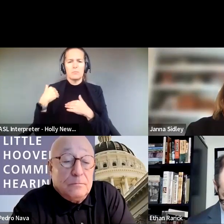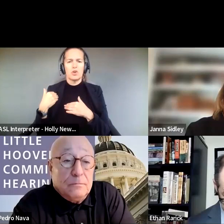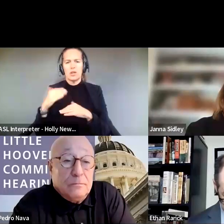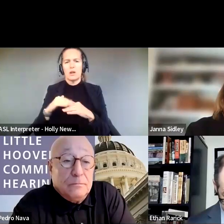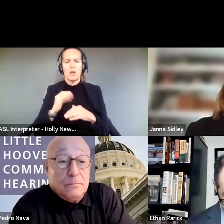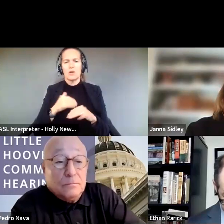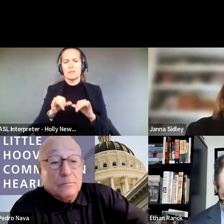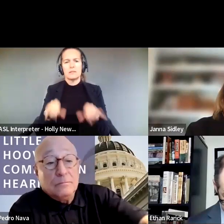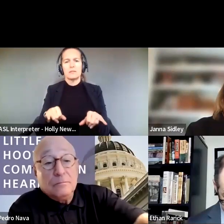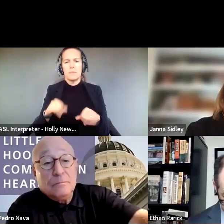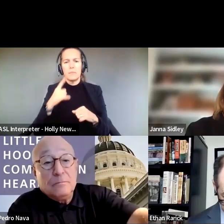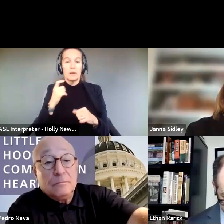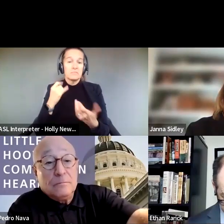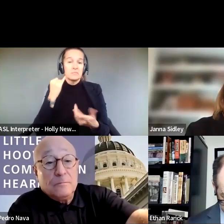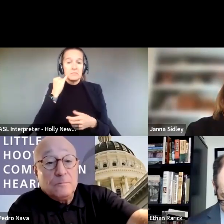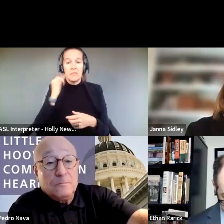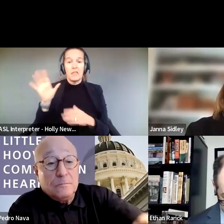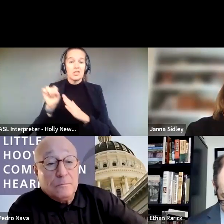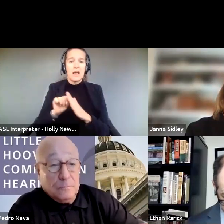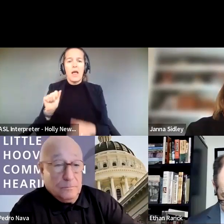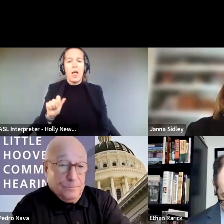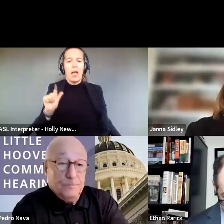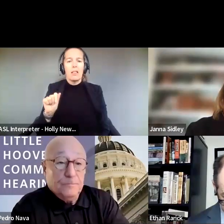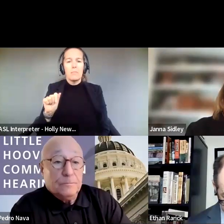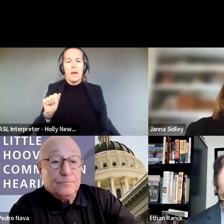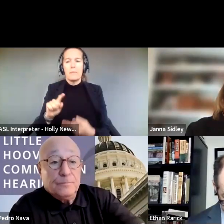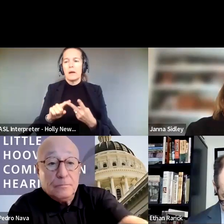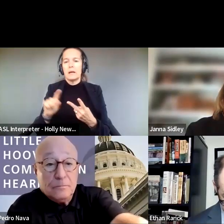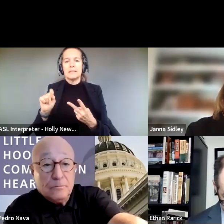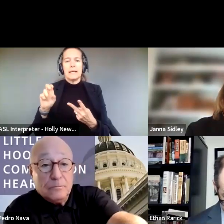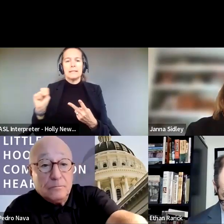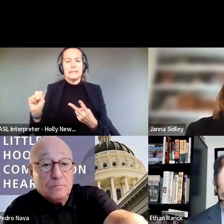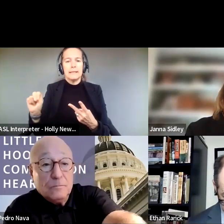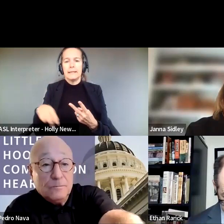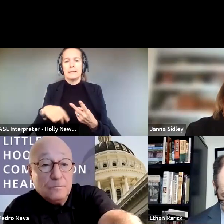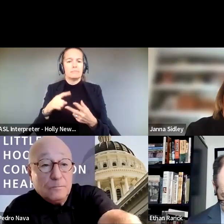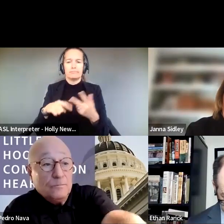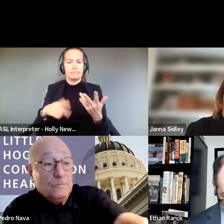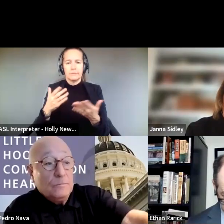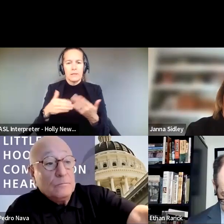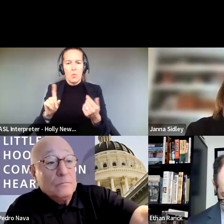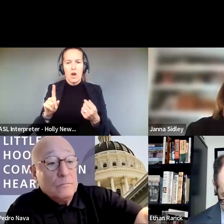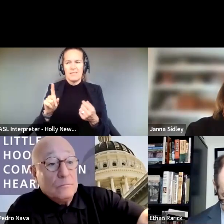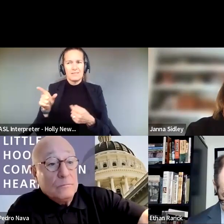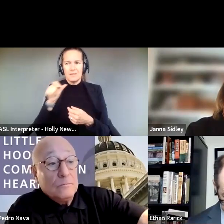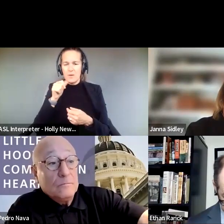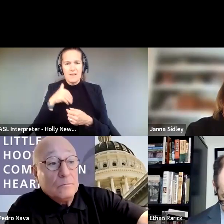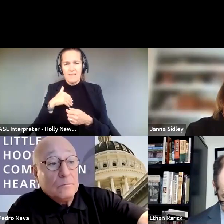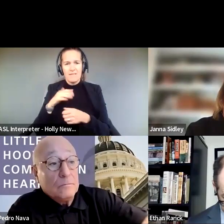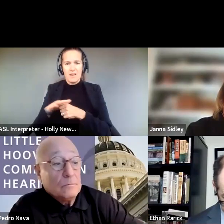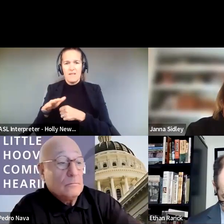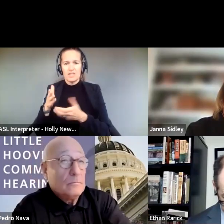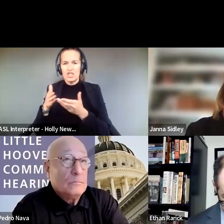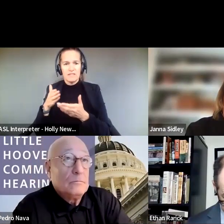system because, say, their state, Alabama or Tennessee or some other place, doesn't have enough services.